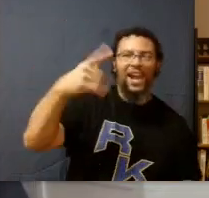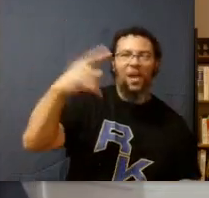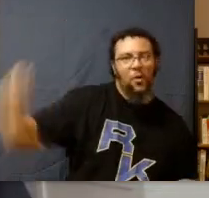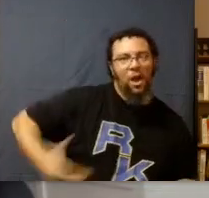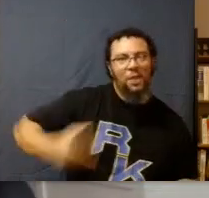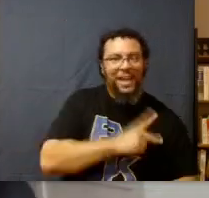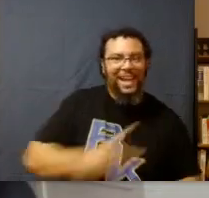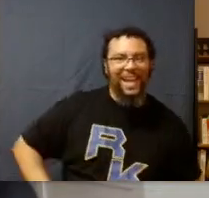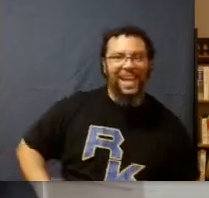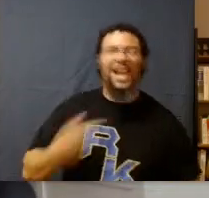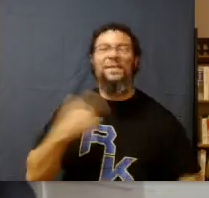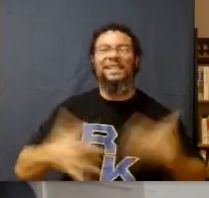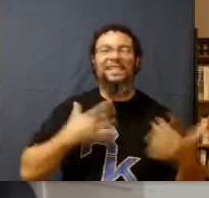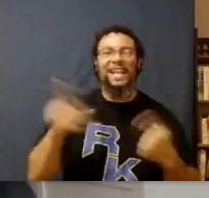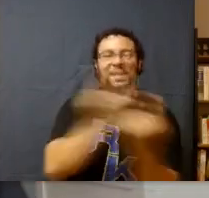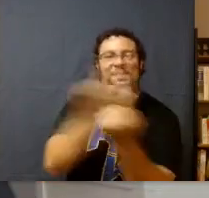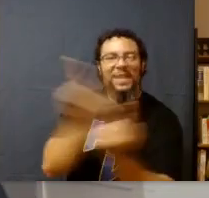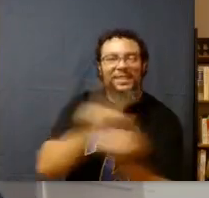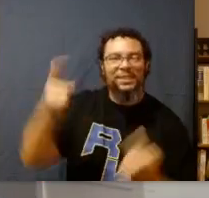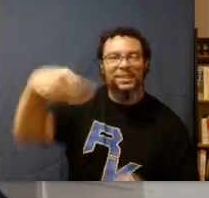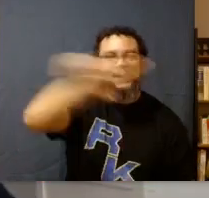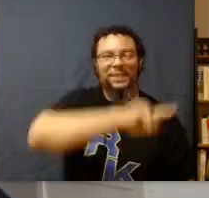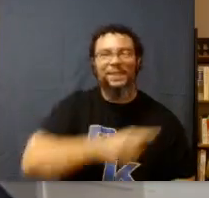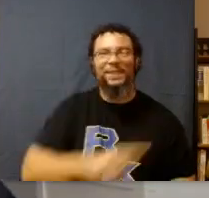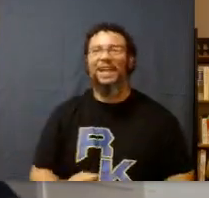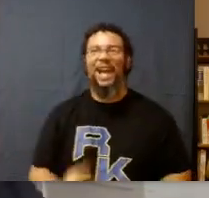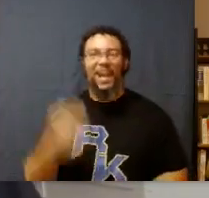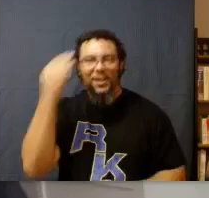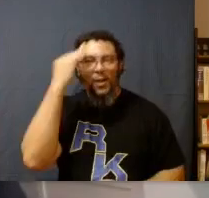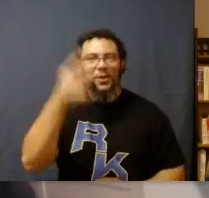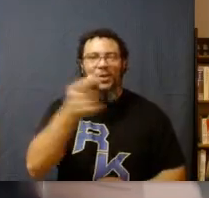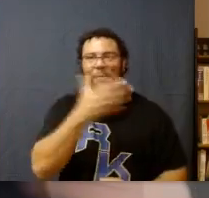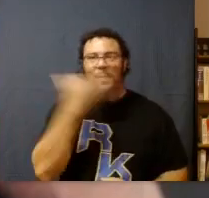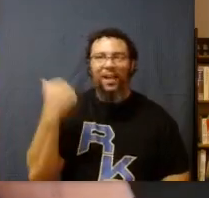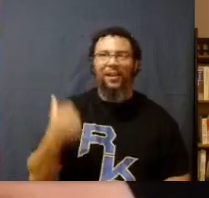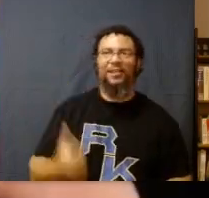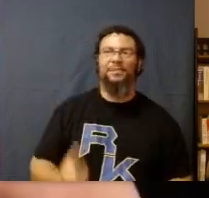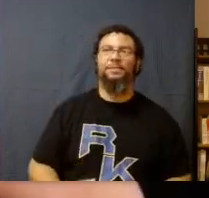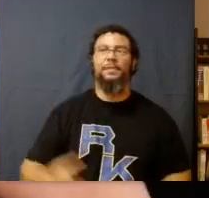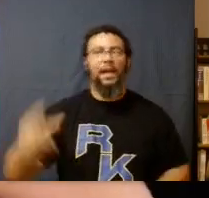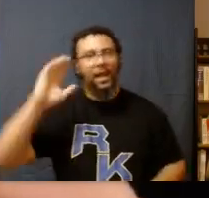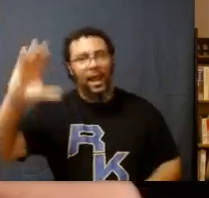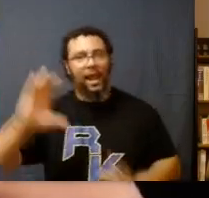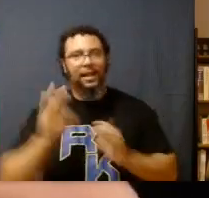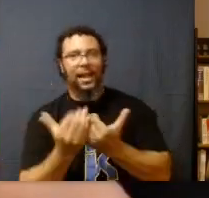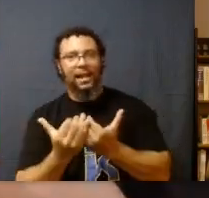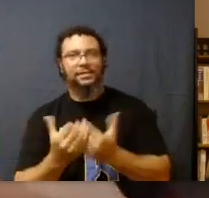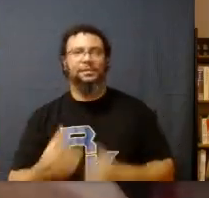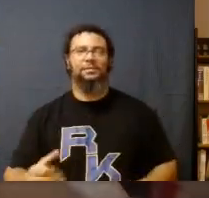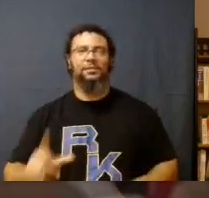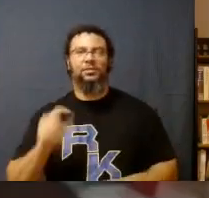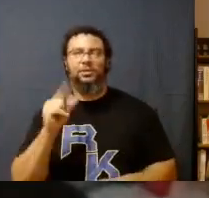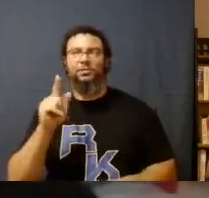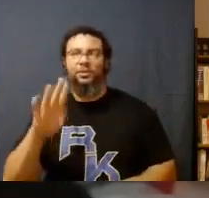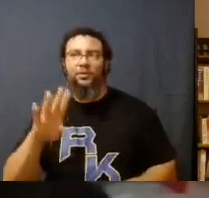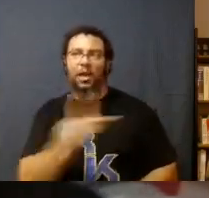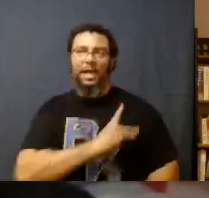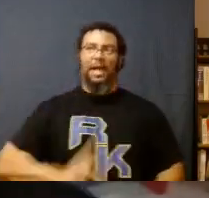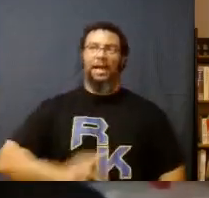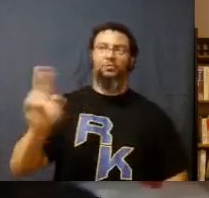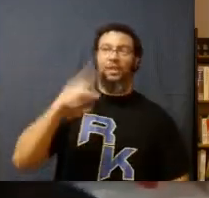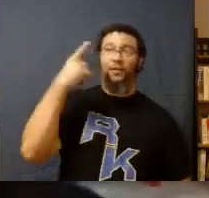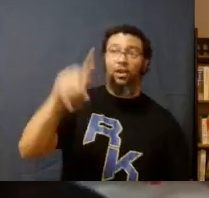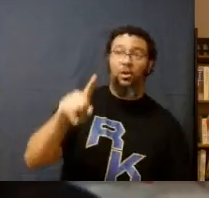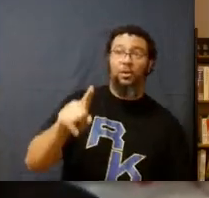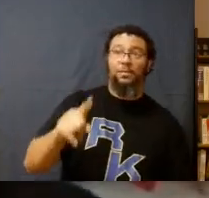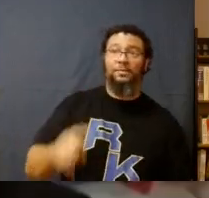I'm so excited to meet you guys and get to know you better. What's up, class of 2024? King is ready for you. Class of 2024. I